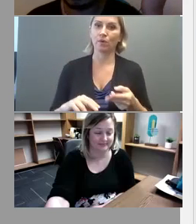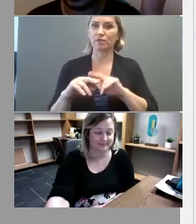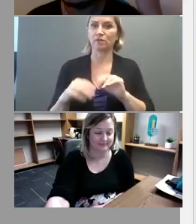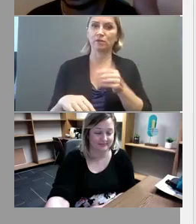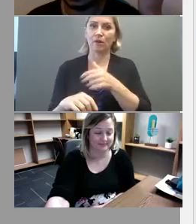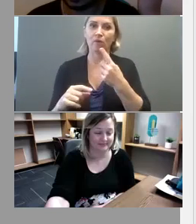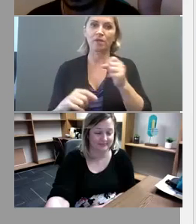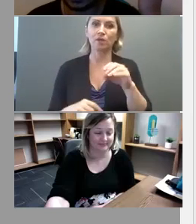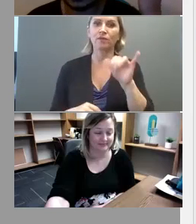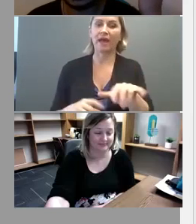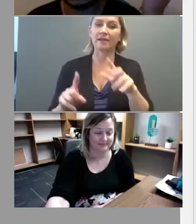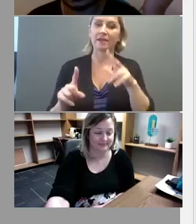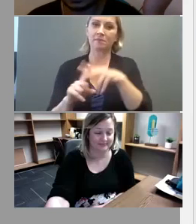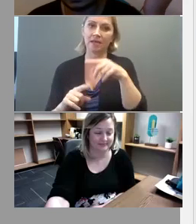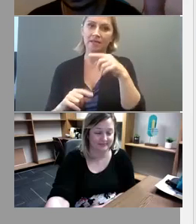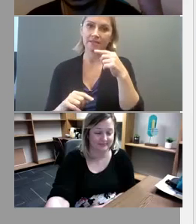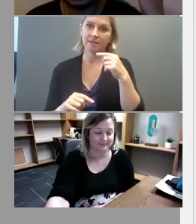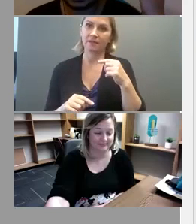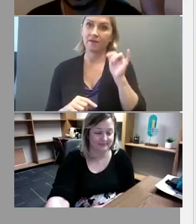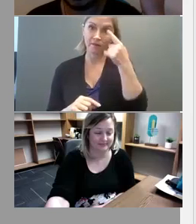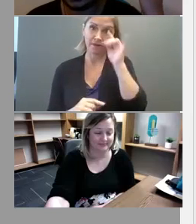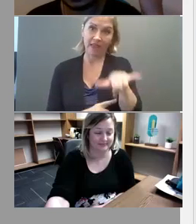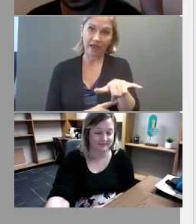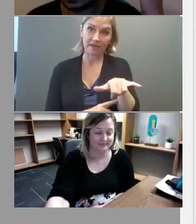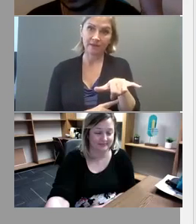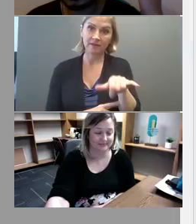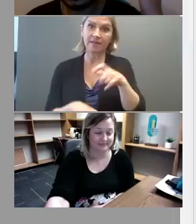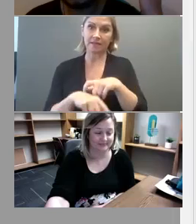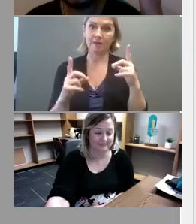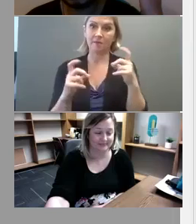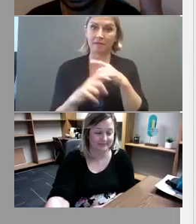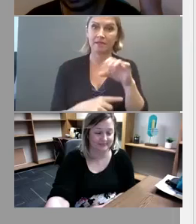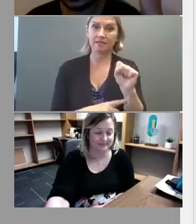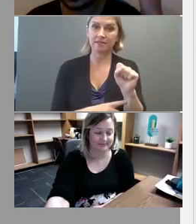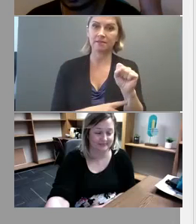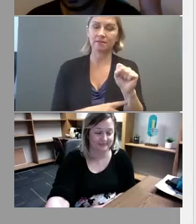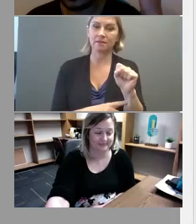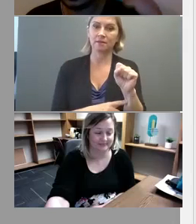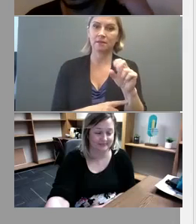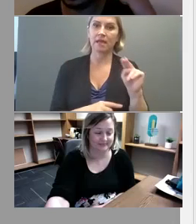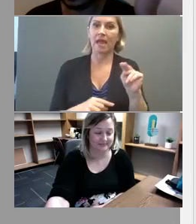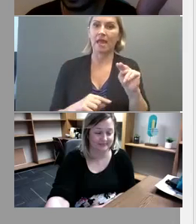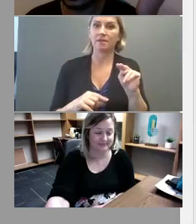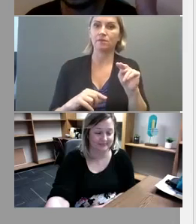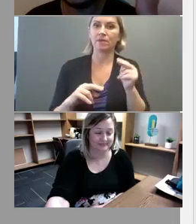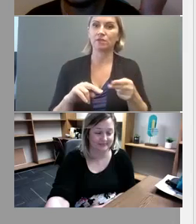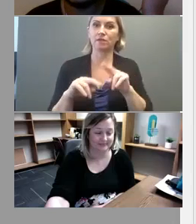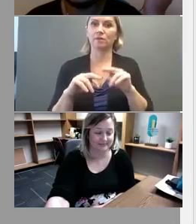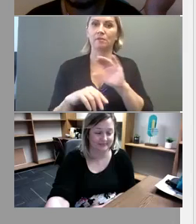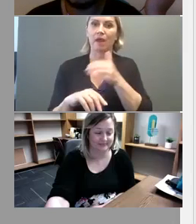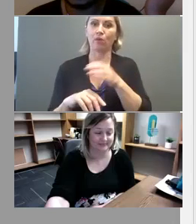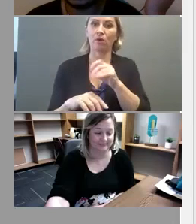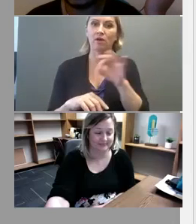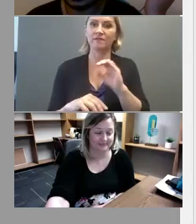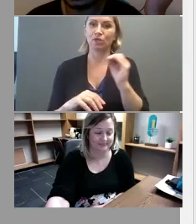So this applies, case 2 applies, and in this case, the time complexity is n raised to the power of 0 log of n. So we can say